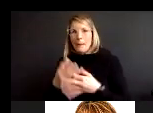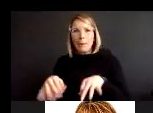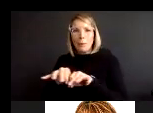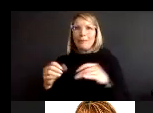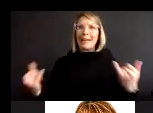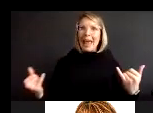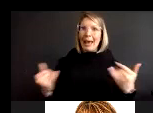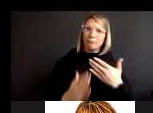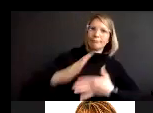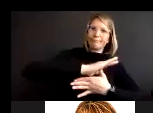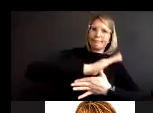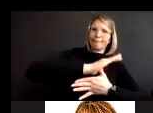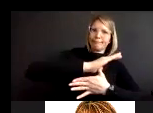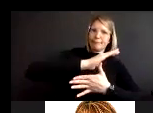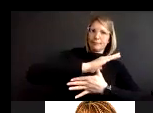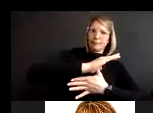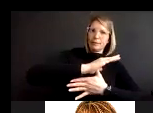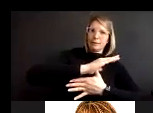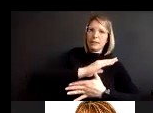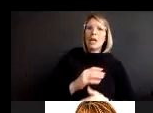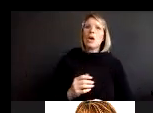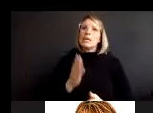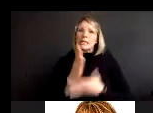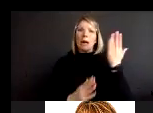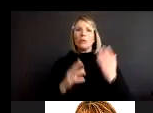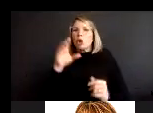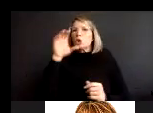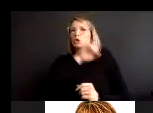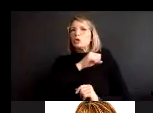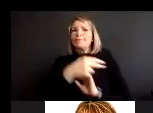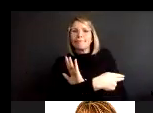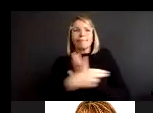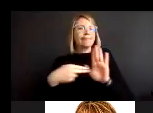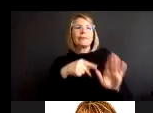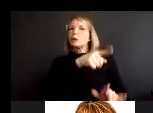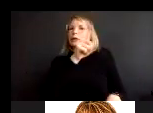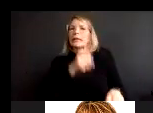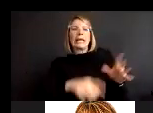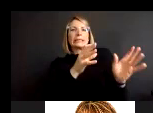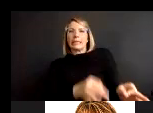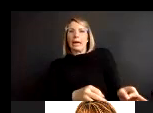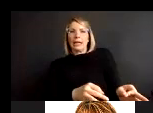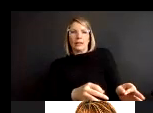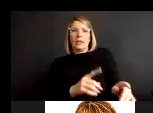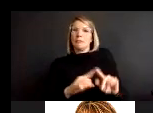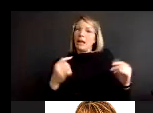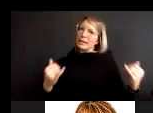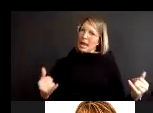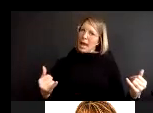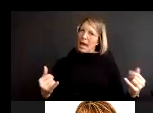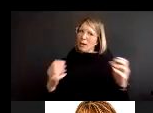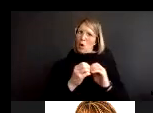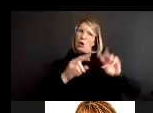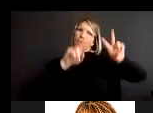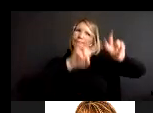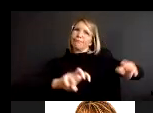referred to, being incompetent to make a decision. And we'll touch on these pieces more as we work our way through. But I think it's helpful to highlight this